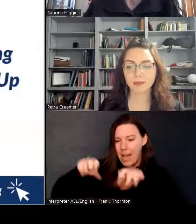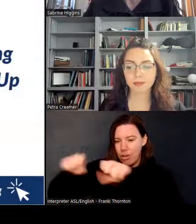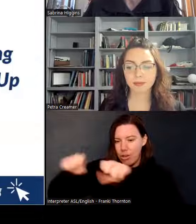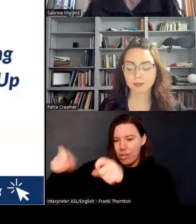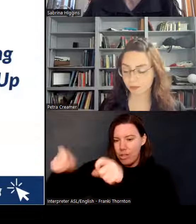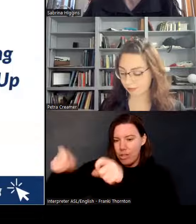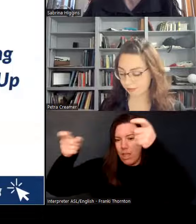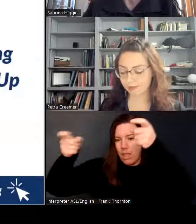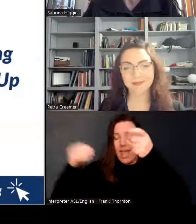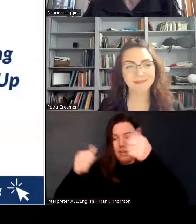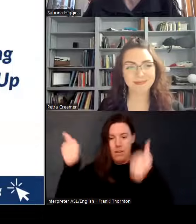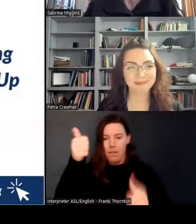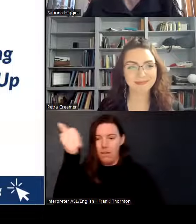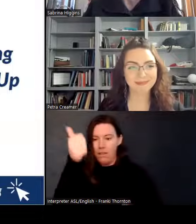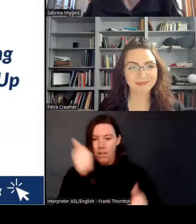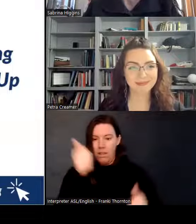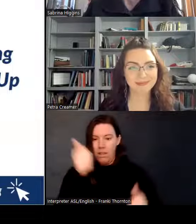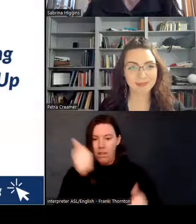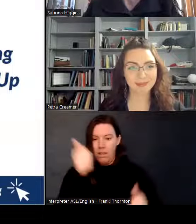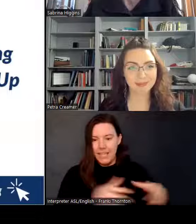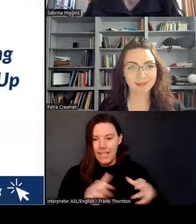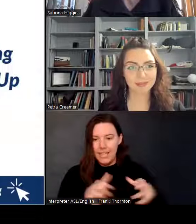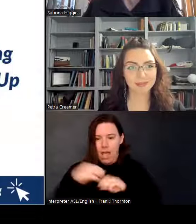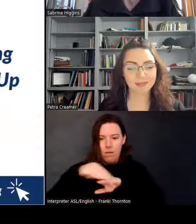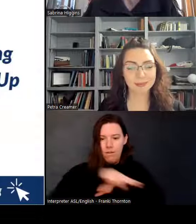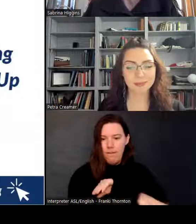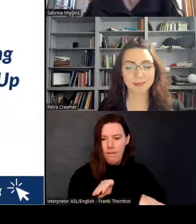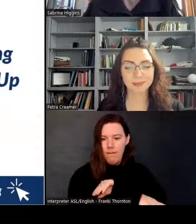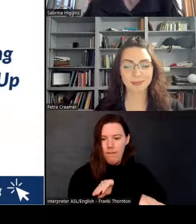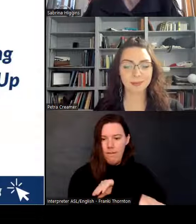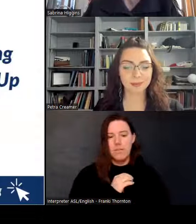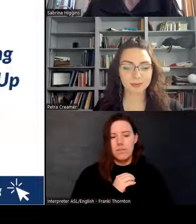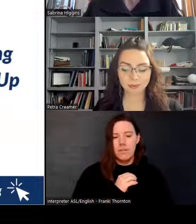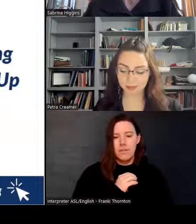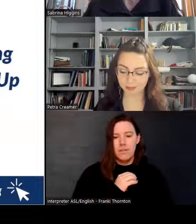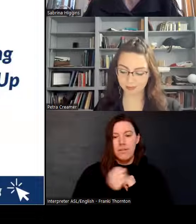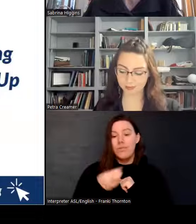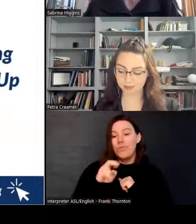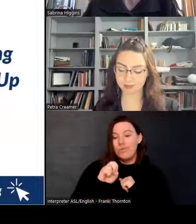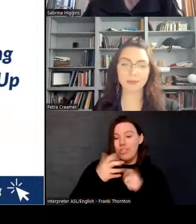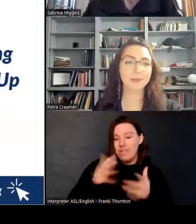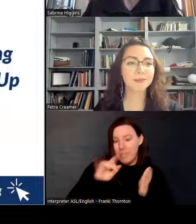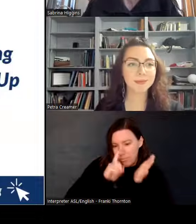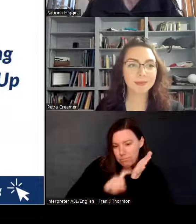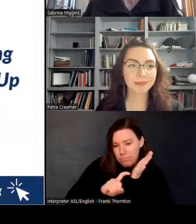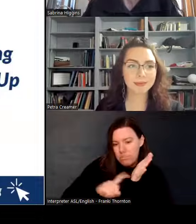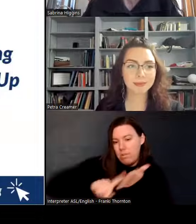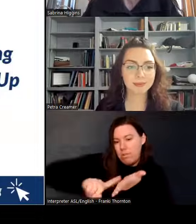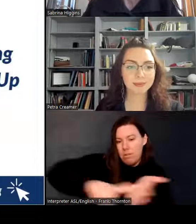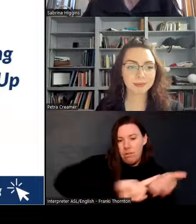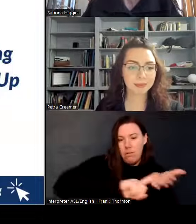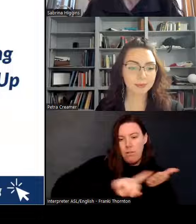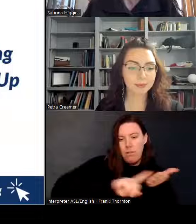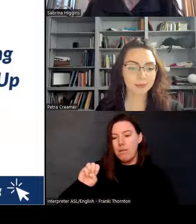is director of the excavations and remote sensing project Rural Landscapes of Iron Age Imperial Mesopotamia in Iraqi